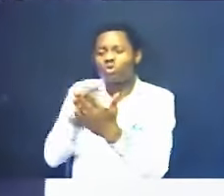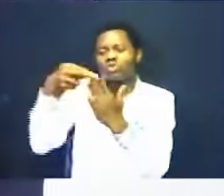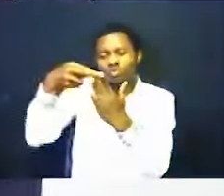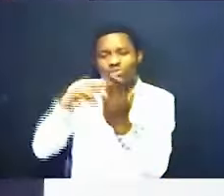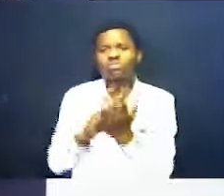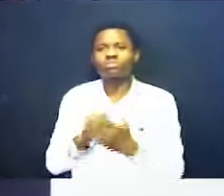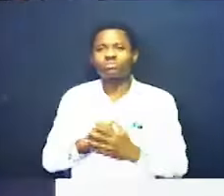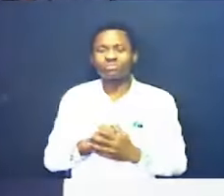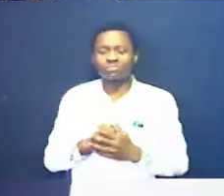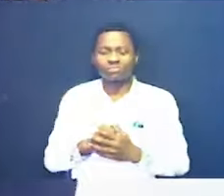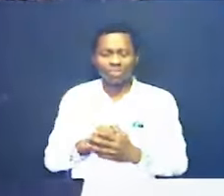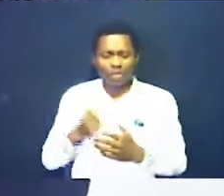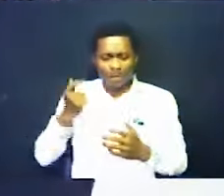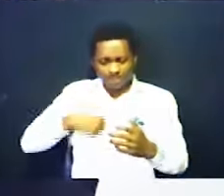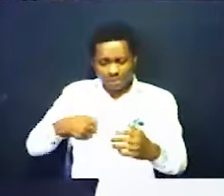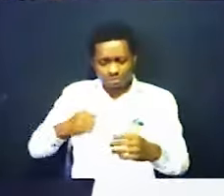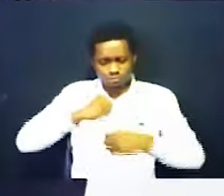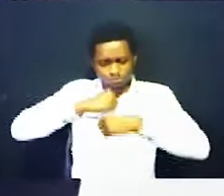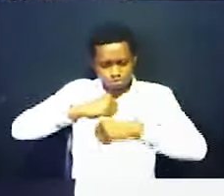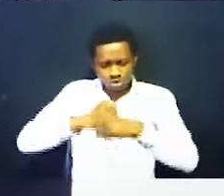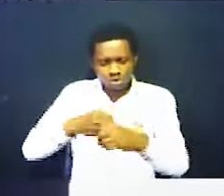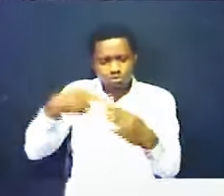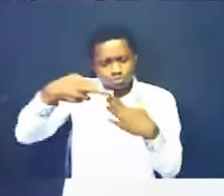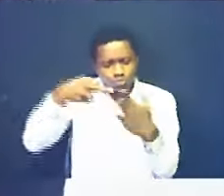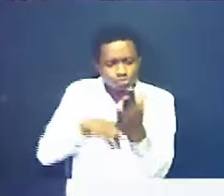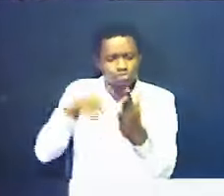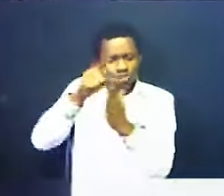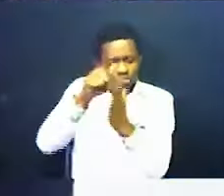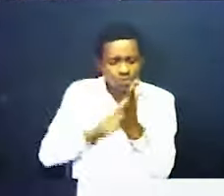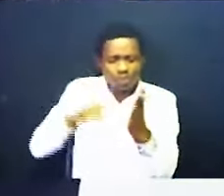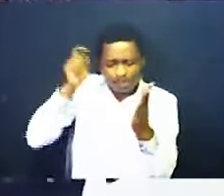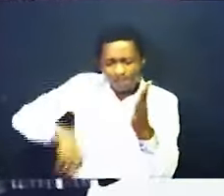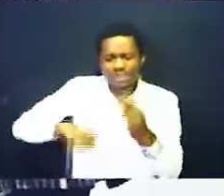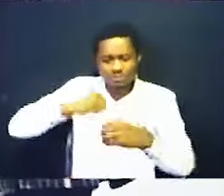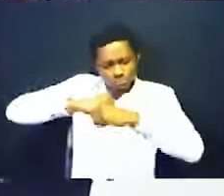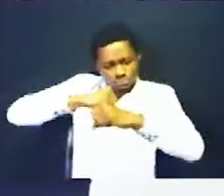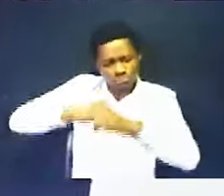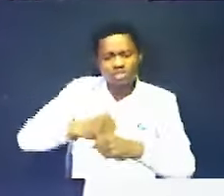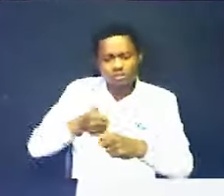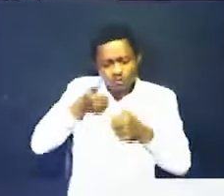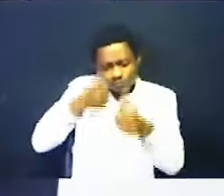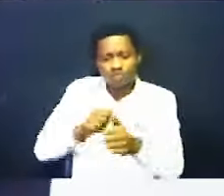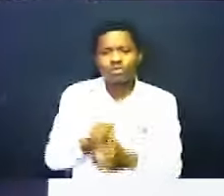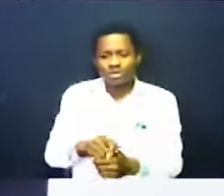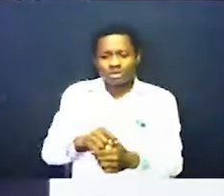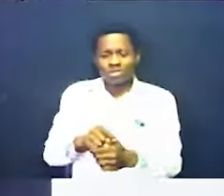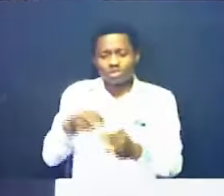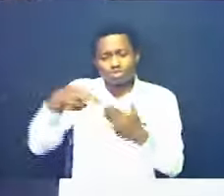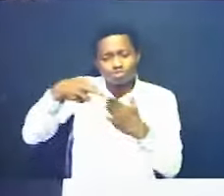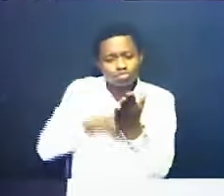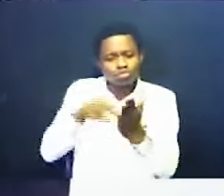You have to guard the rules and regulations. It must work.